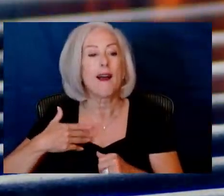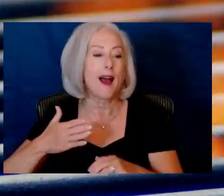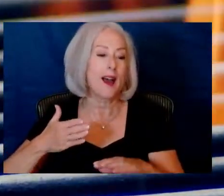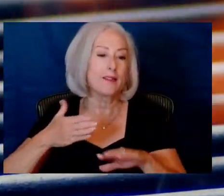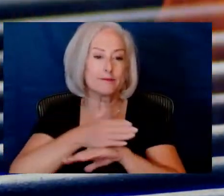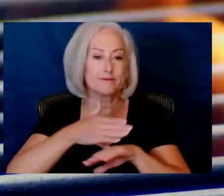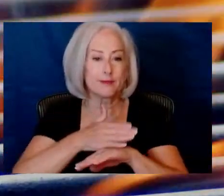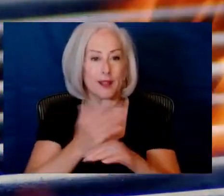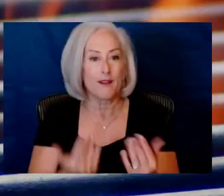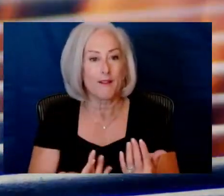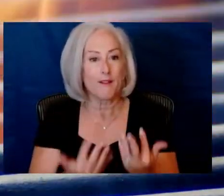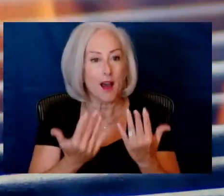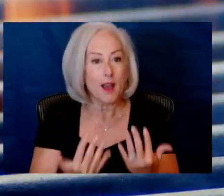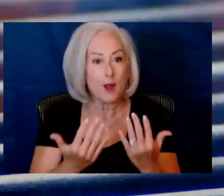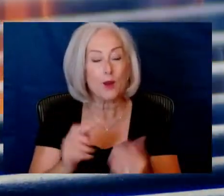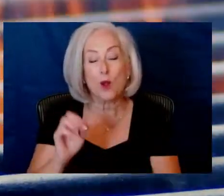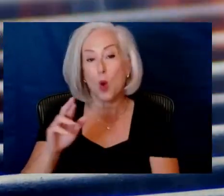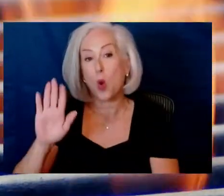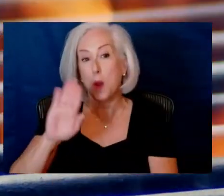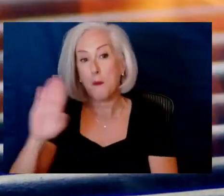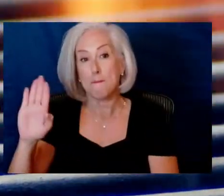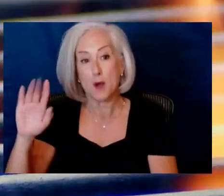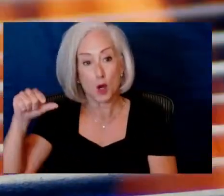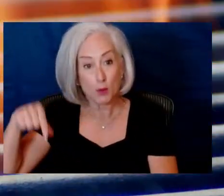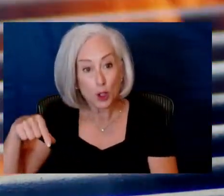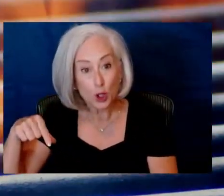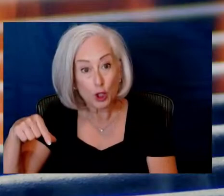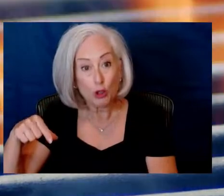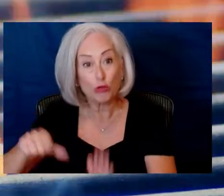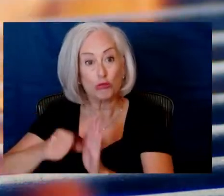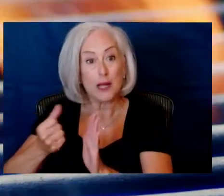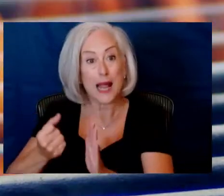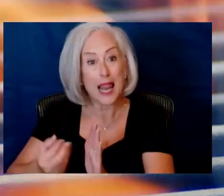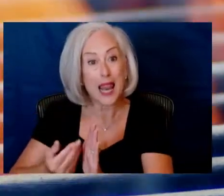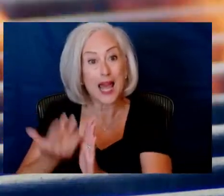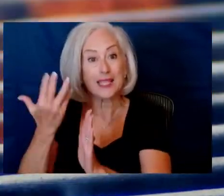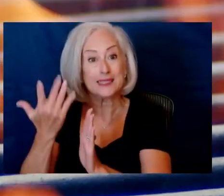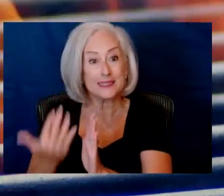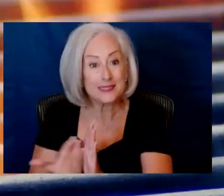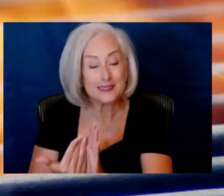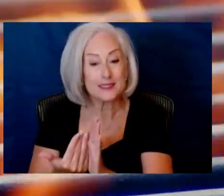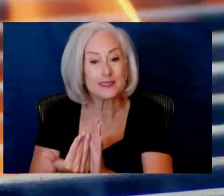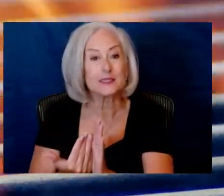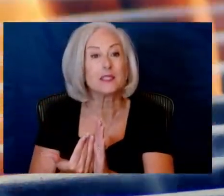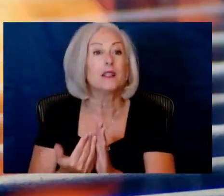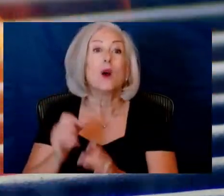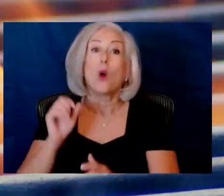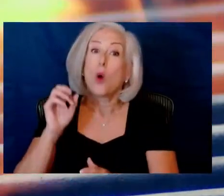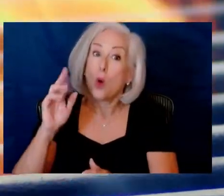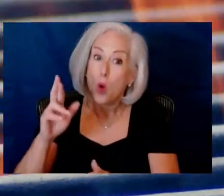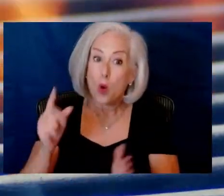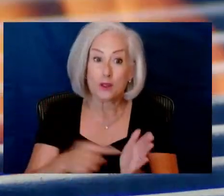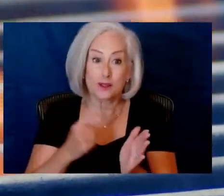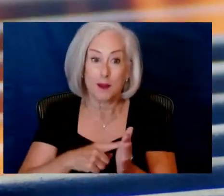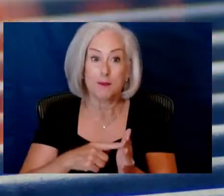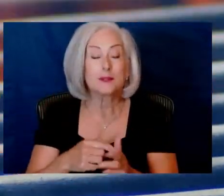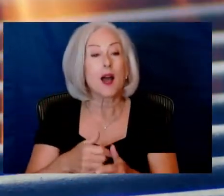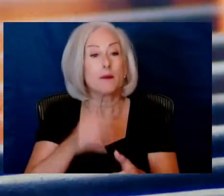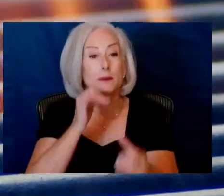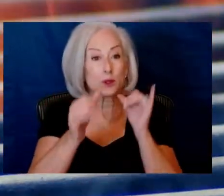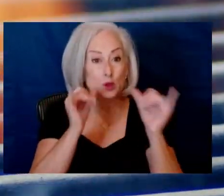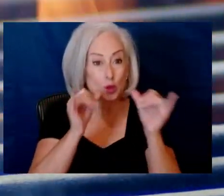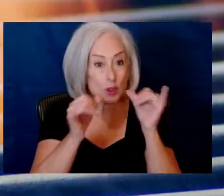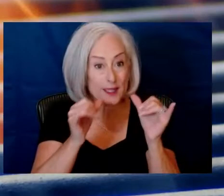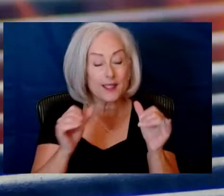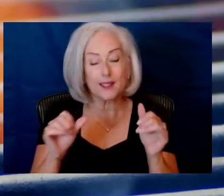on, or sometimes kind of mixing the fire and alcohol leads to those like burn injuries